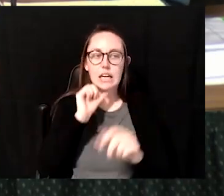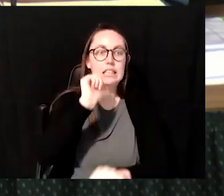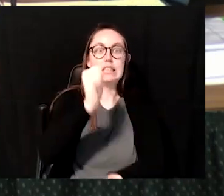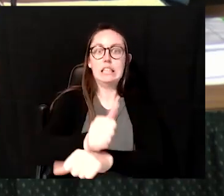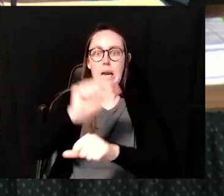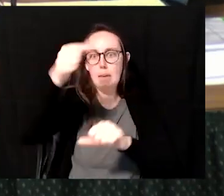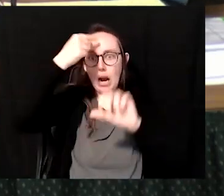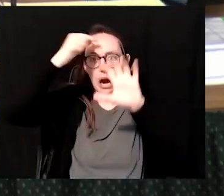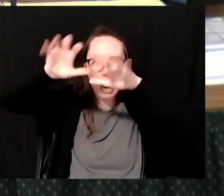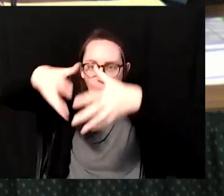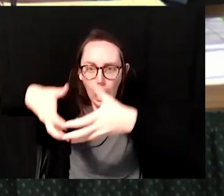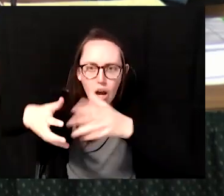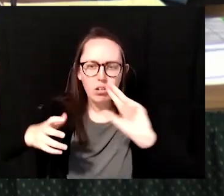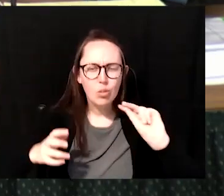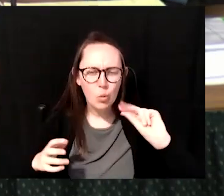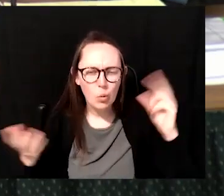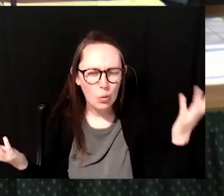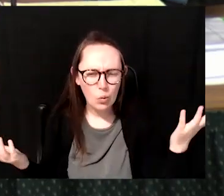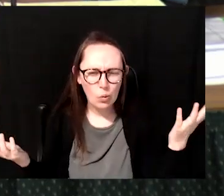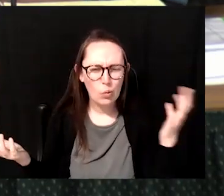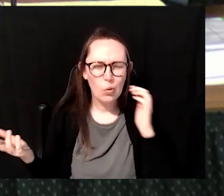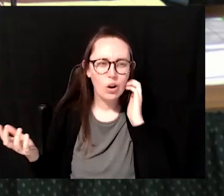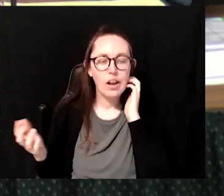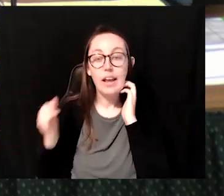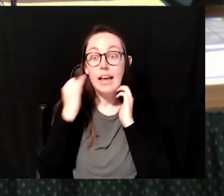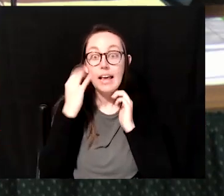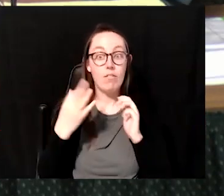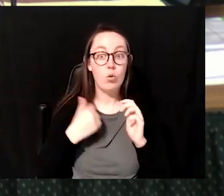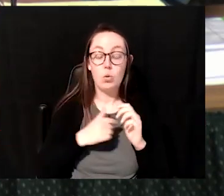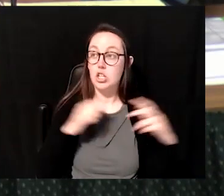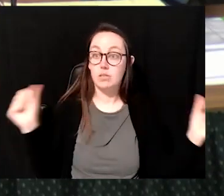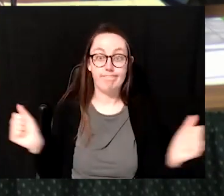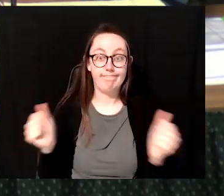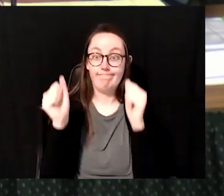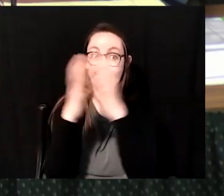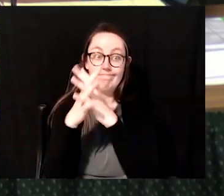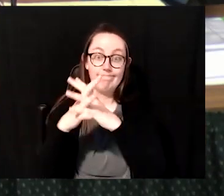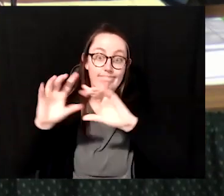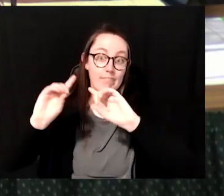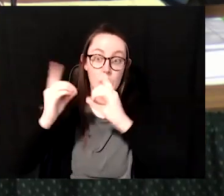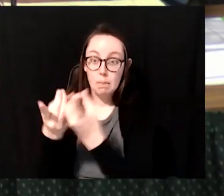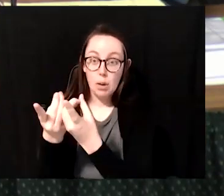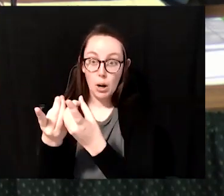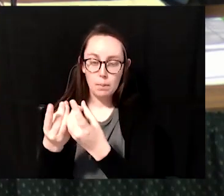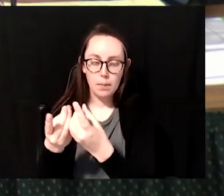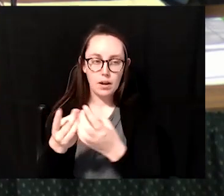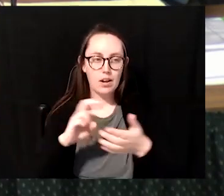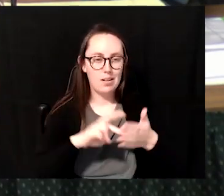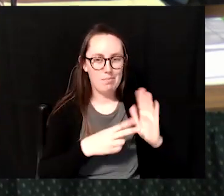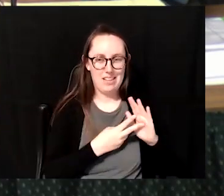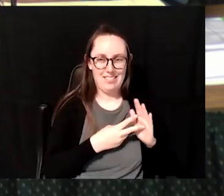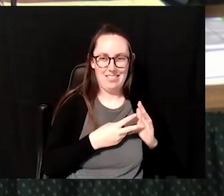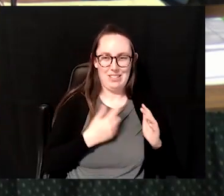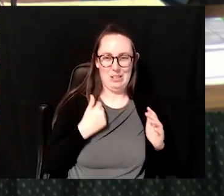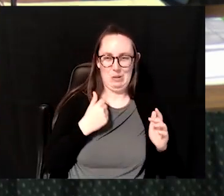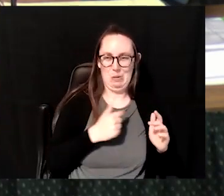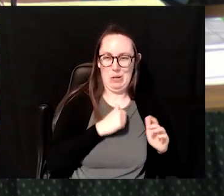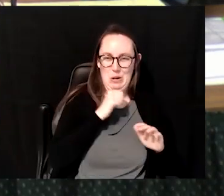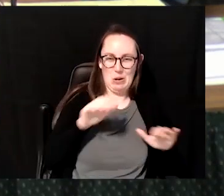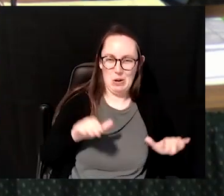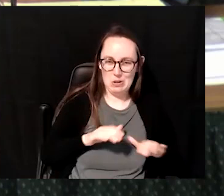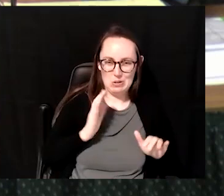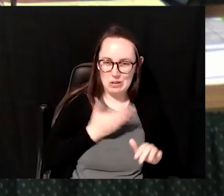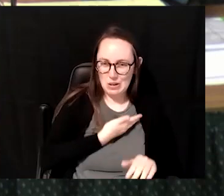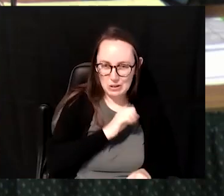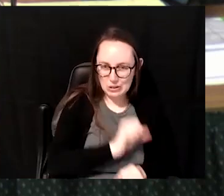doing our jobs if we're if we're just going to create this from what I understand you're yeah I'm not sure it's a